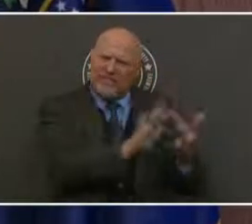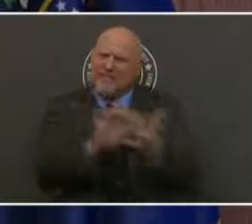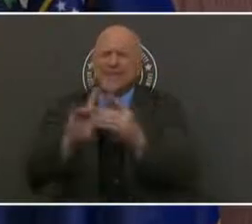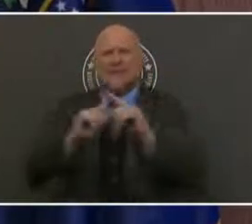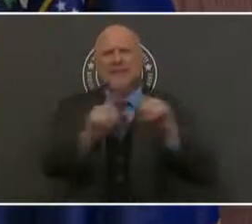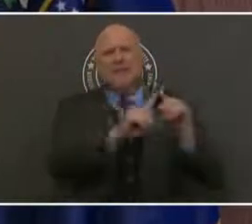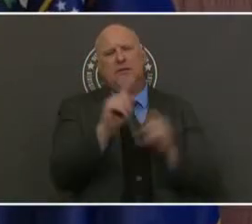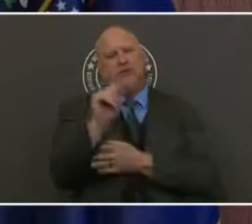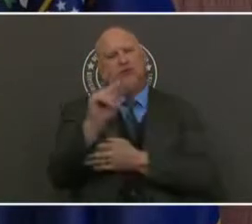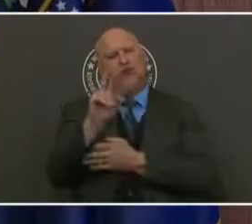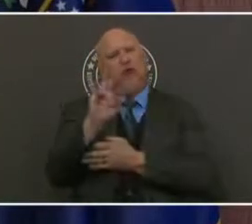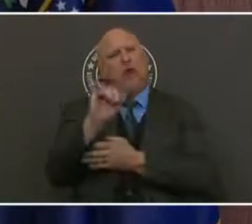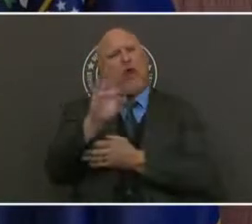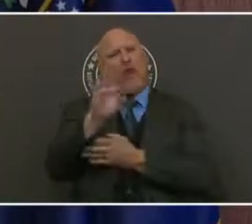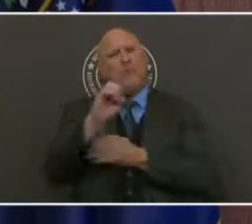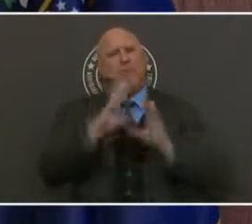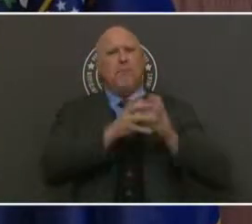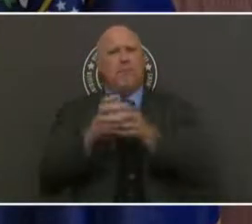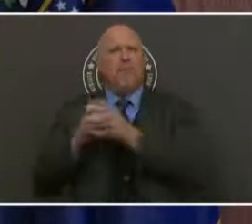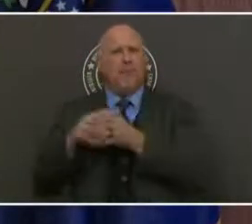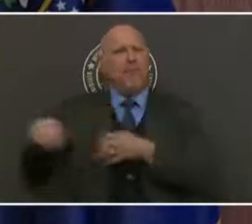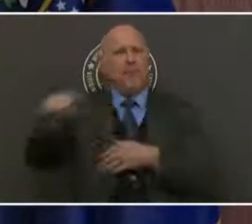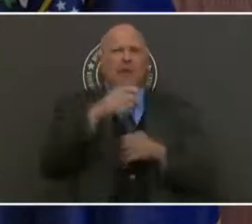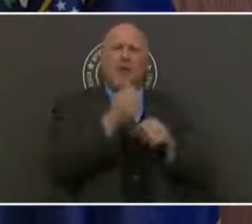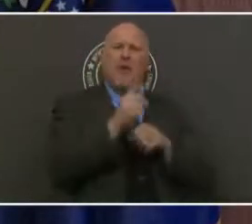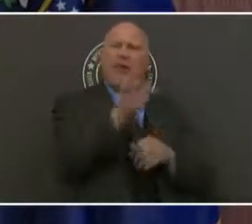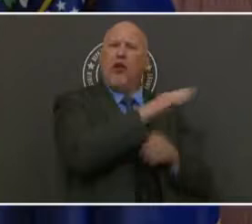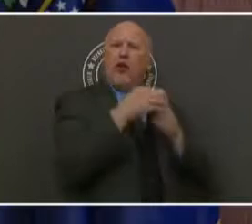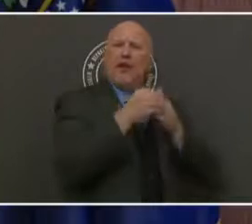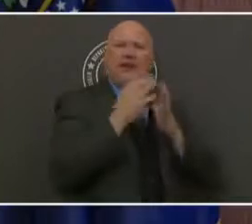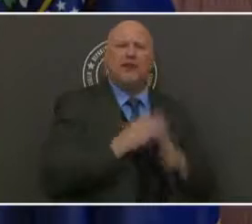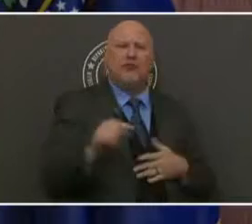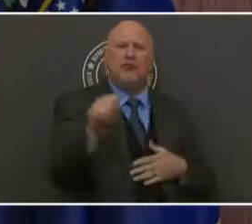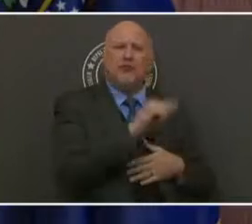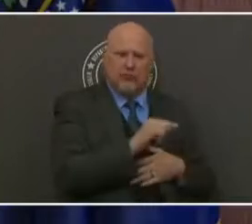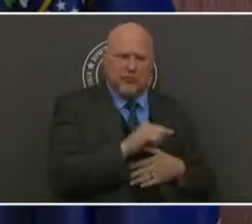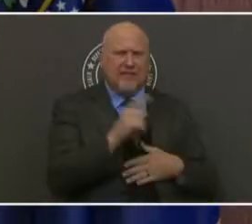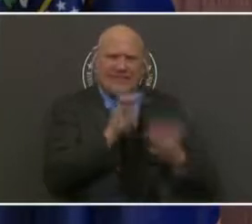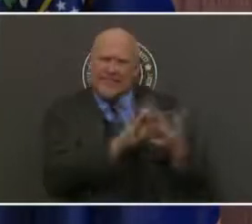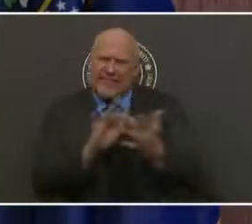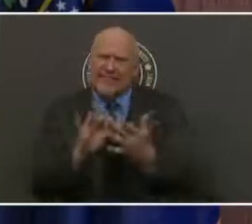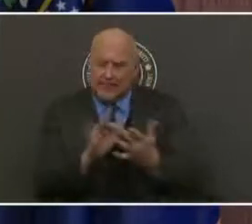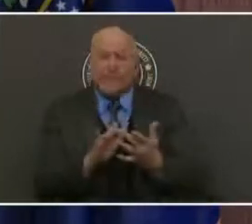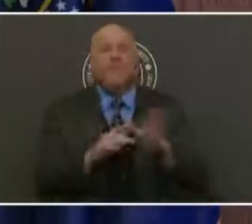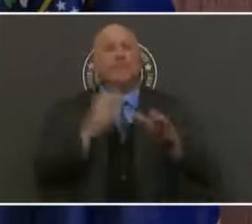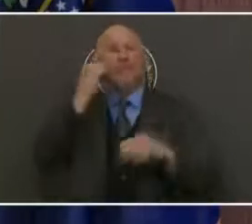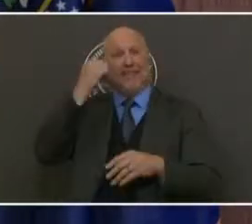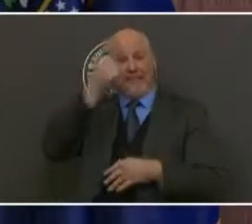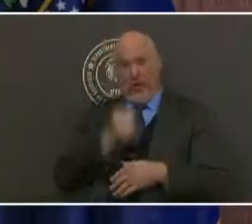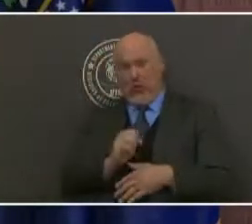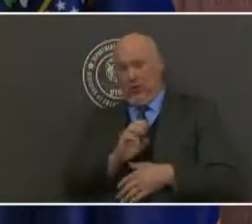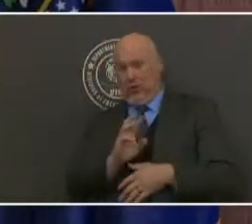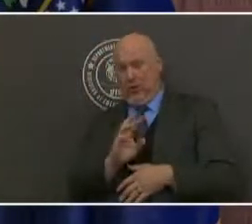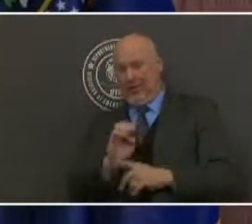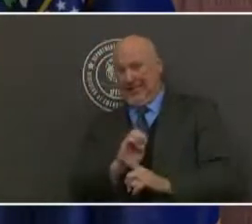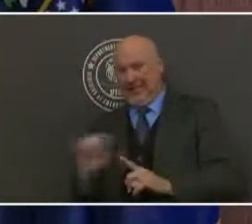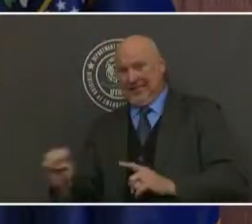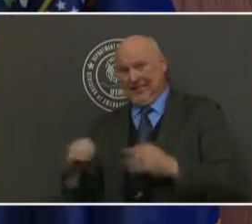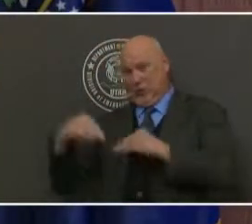Juan County led the state in vaccinations, and I think still does. They're in the top 3 because